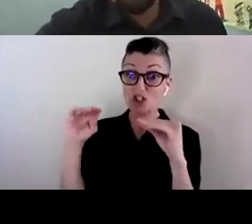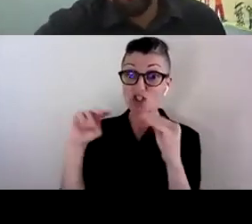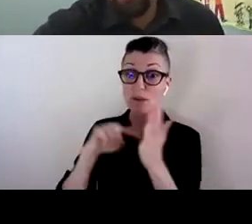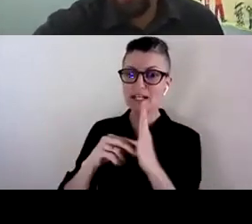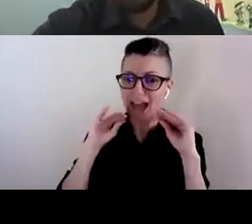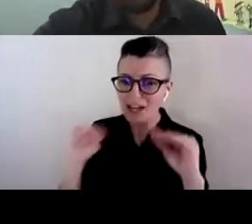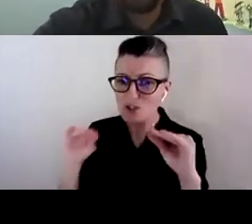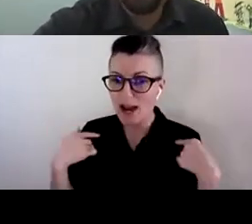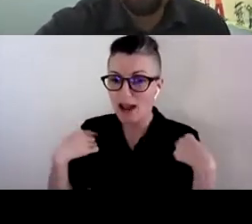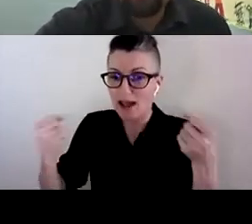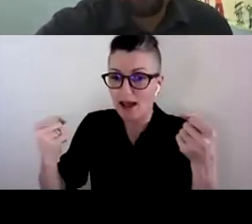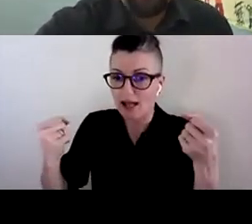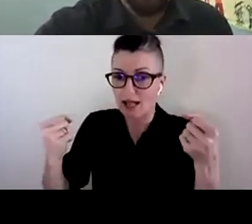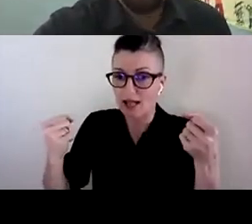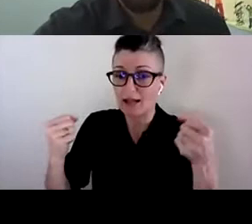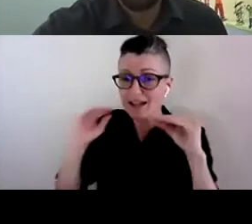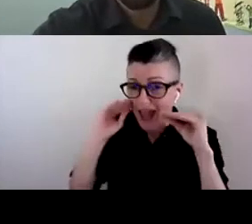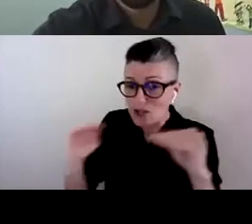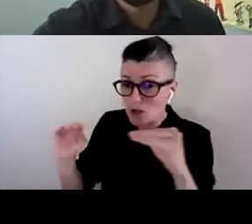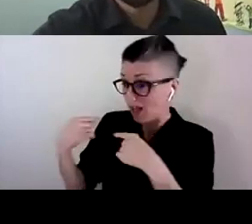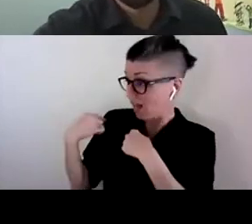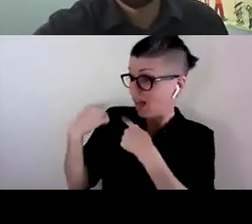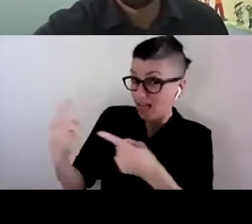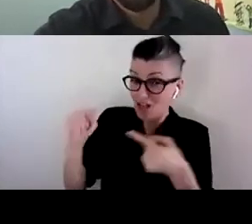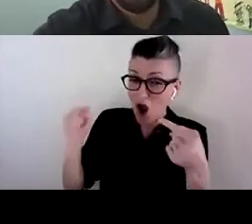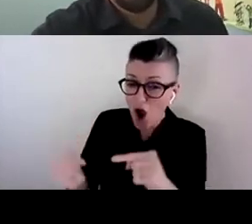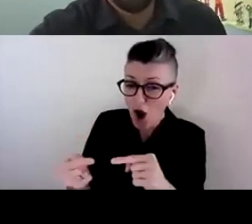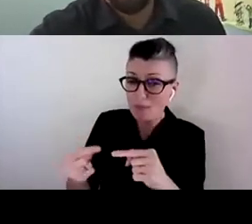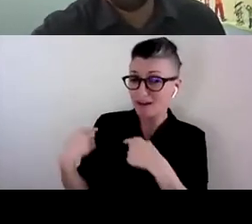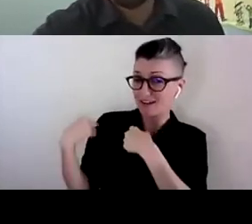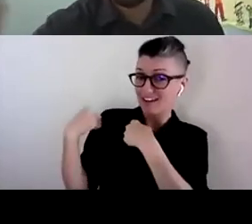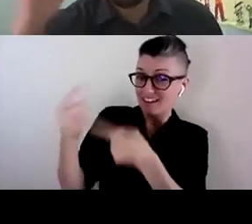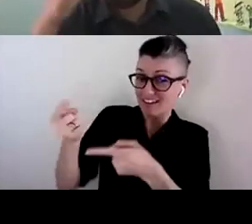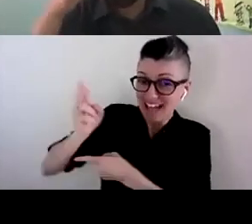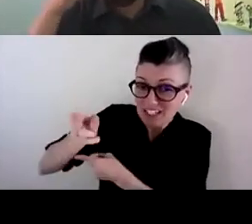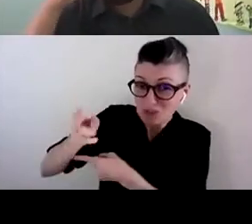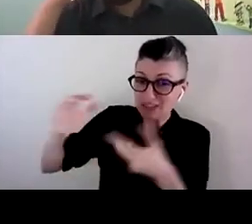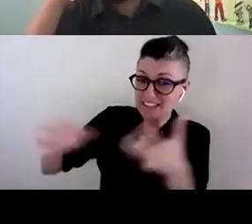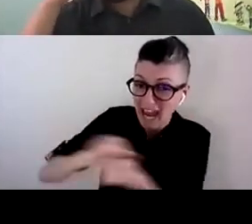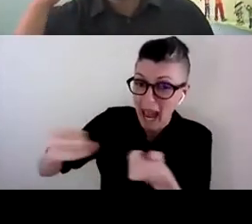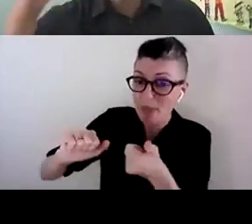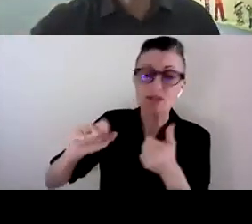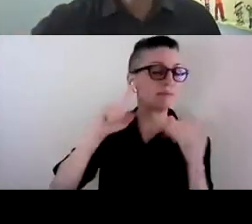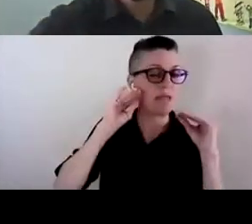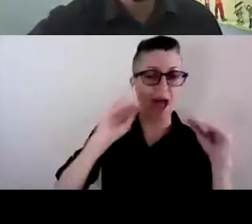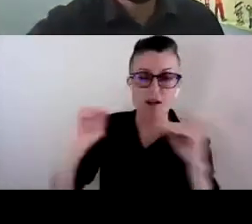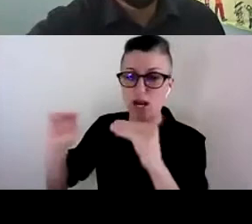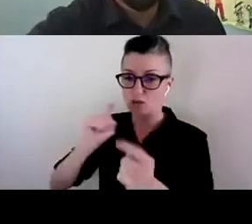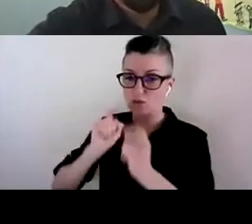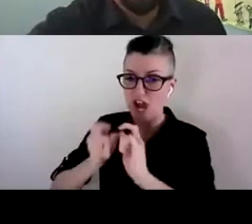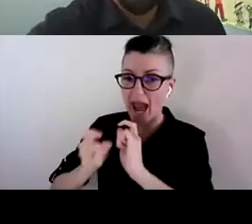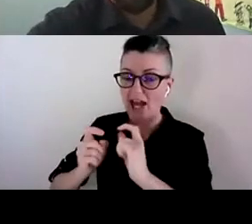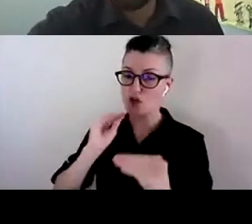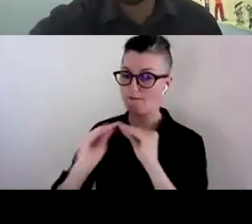injustices and harms done, including the harms done by education itself. And the education must heal